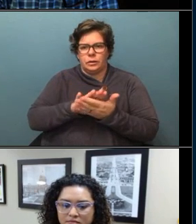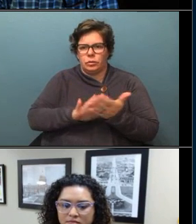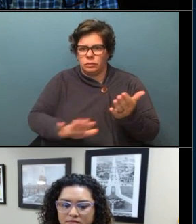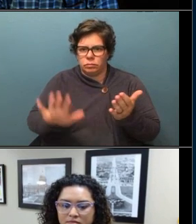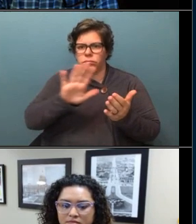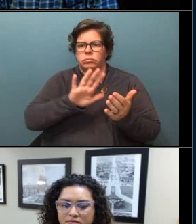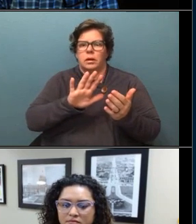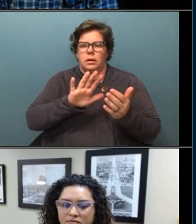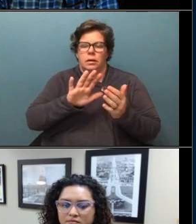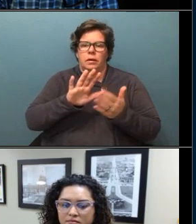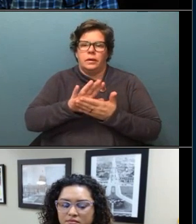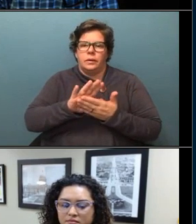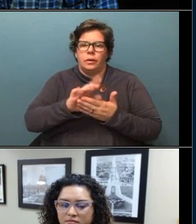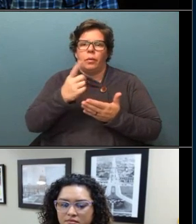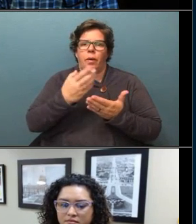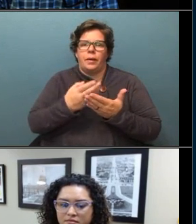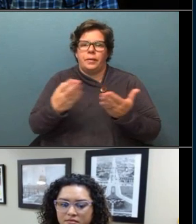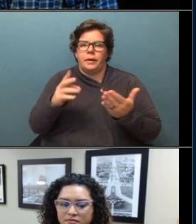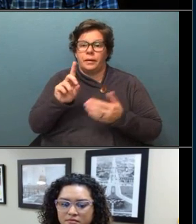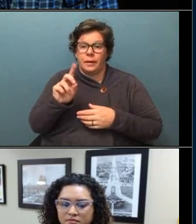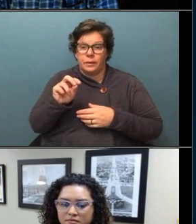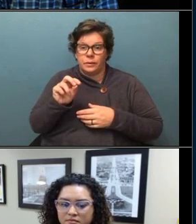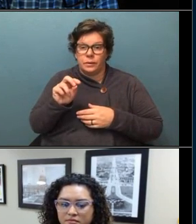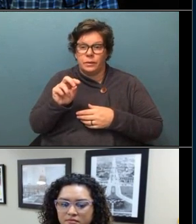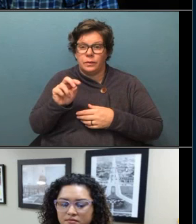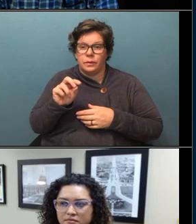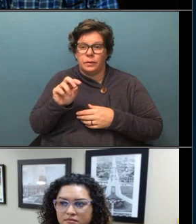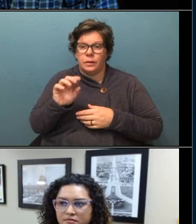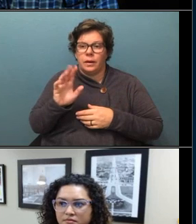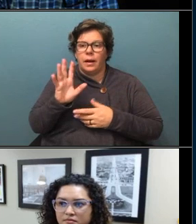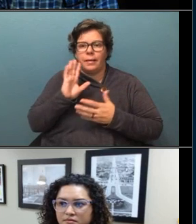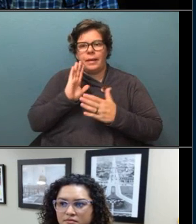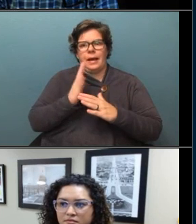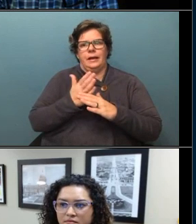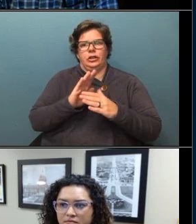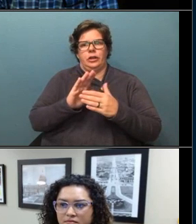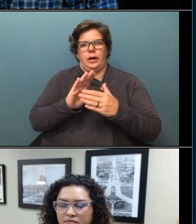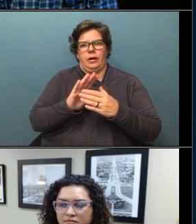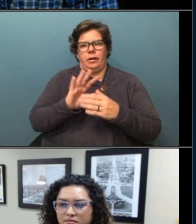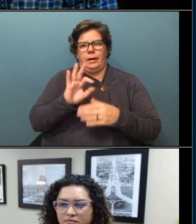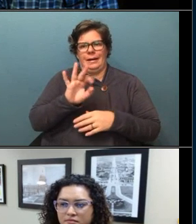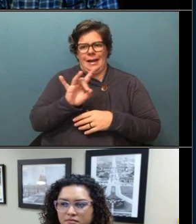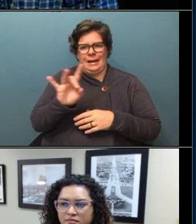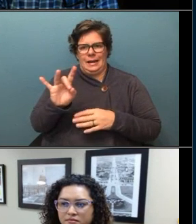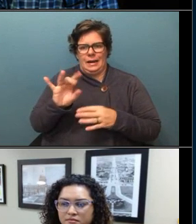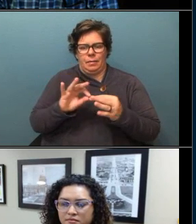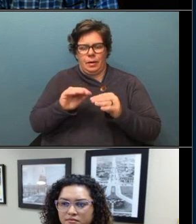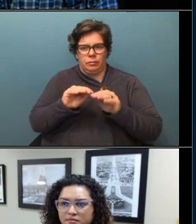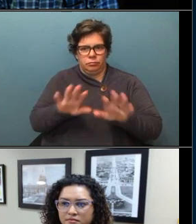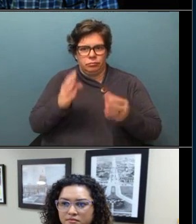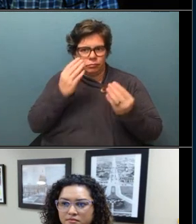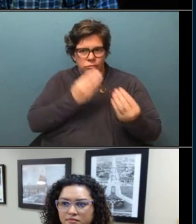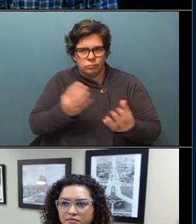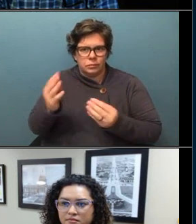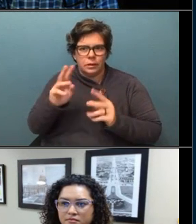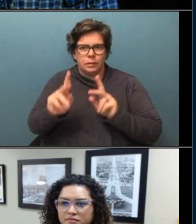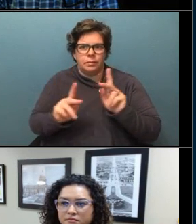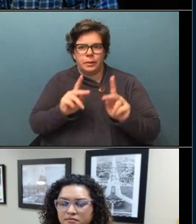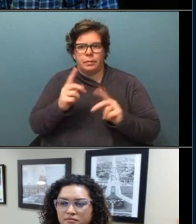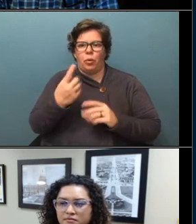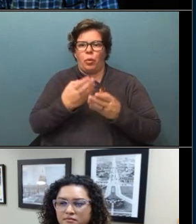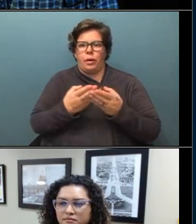Idaho. And one of the things that they do is they do carry the message of 988 out everywhere they go. So I know that that is